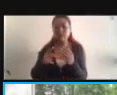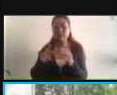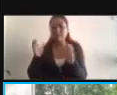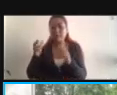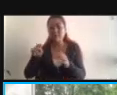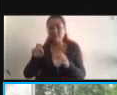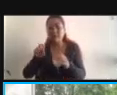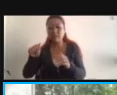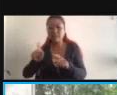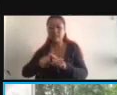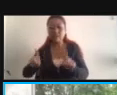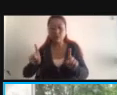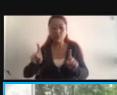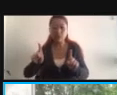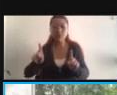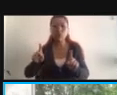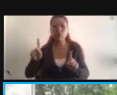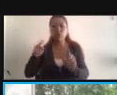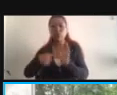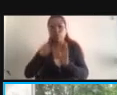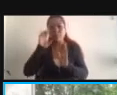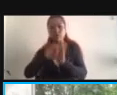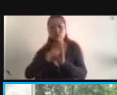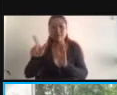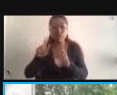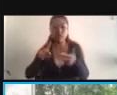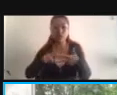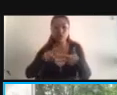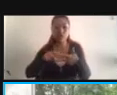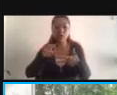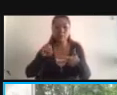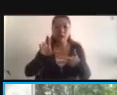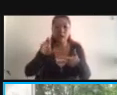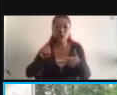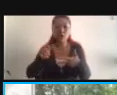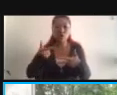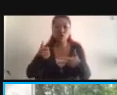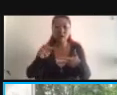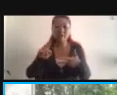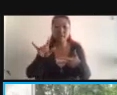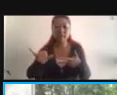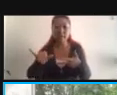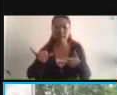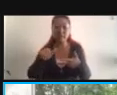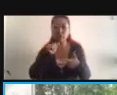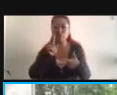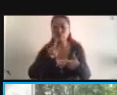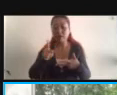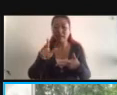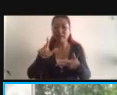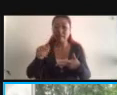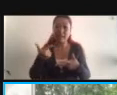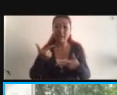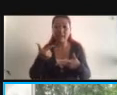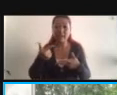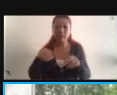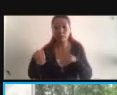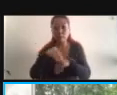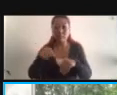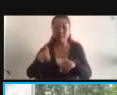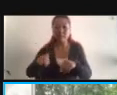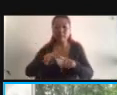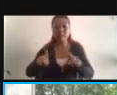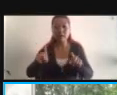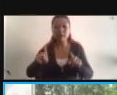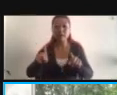there is a microgravity suit where you don't need much of a leg mobility, but you do need much more